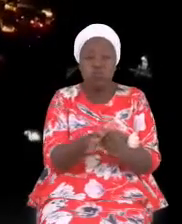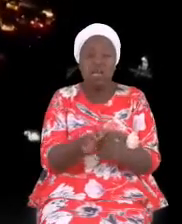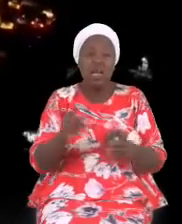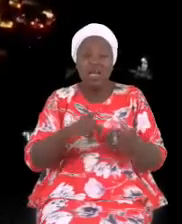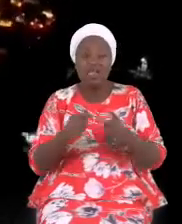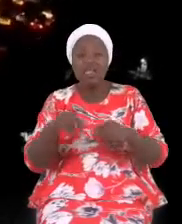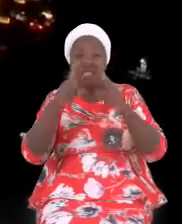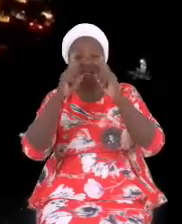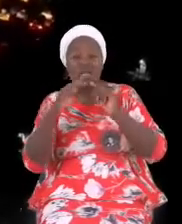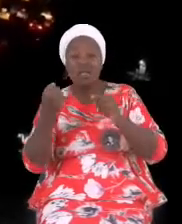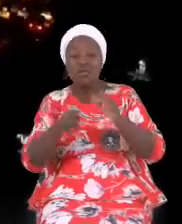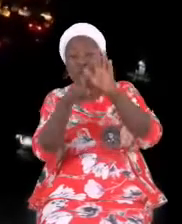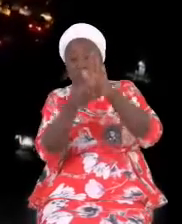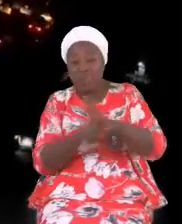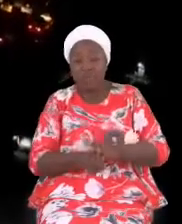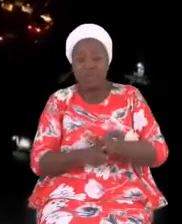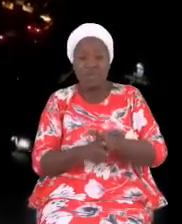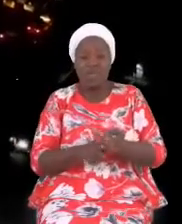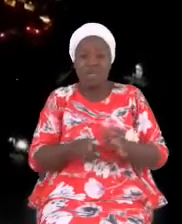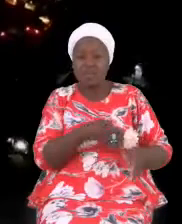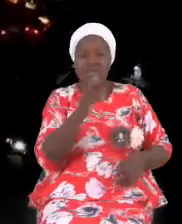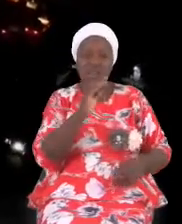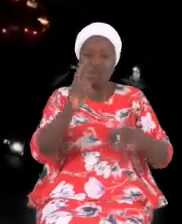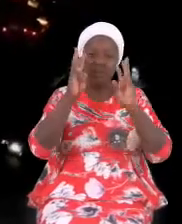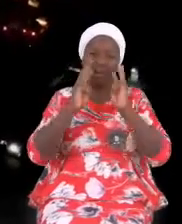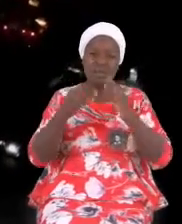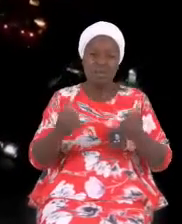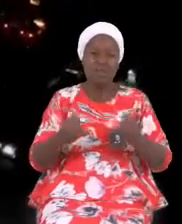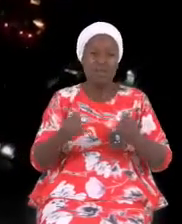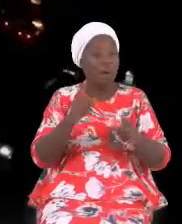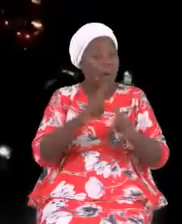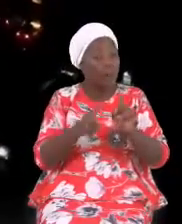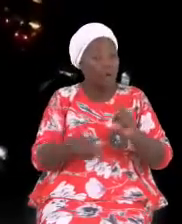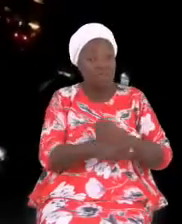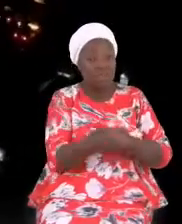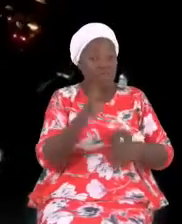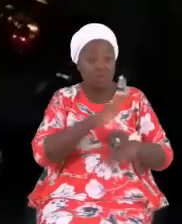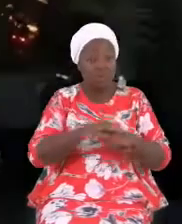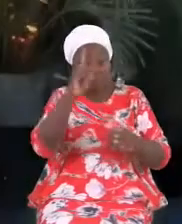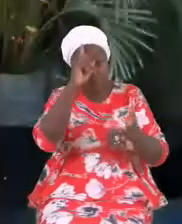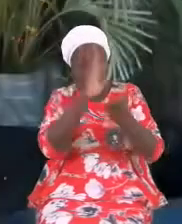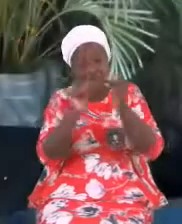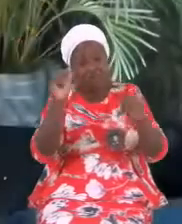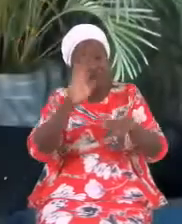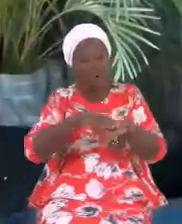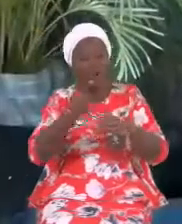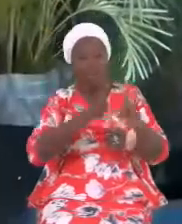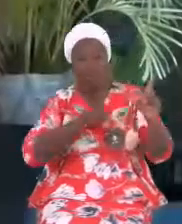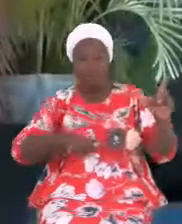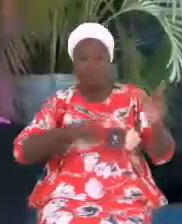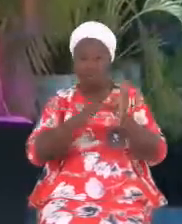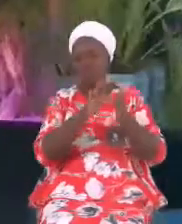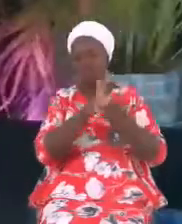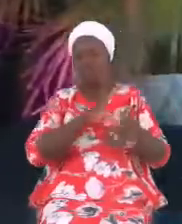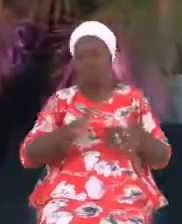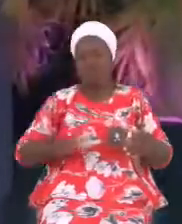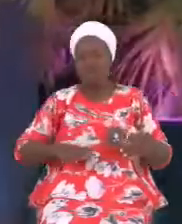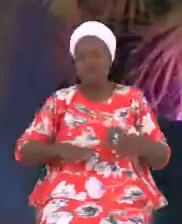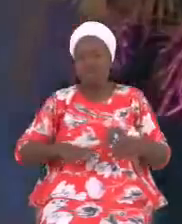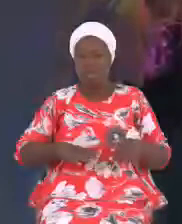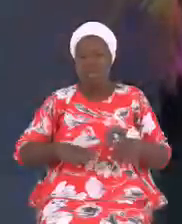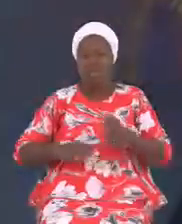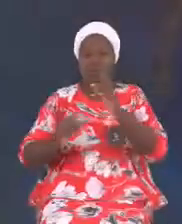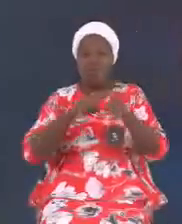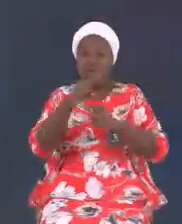of oppression. They're crying out, but they don't believe on the Lord Jesus Christ. When they leave